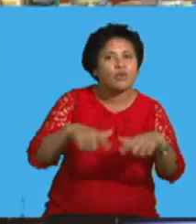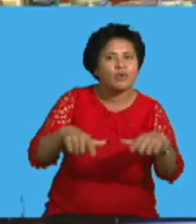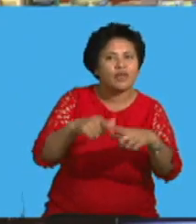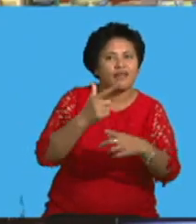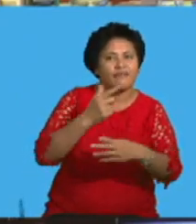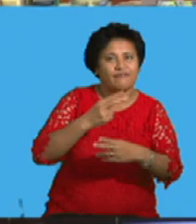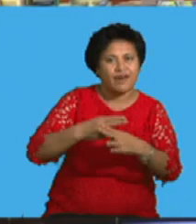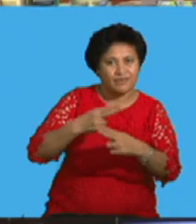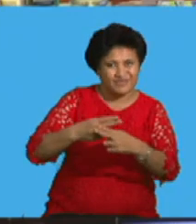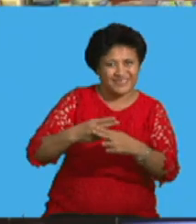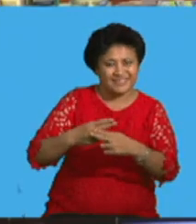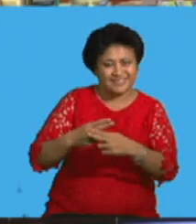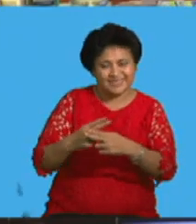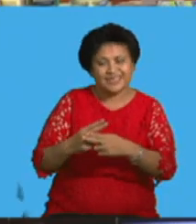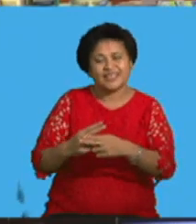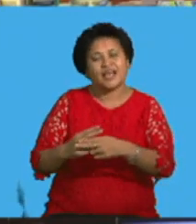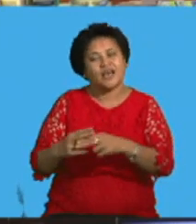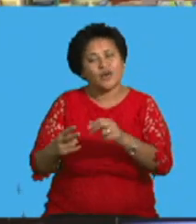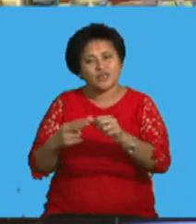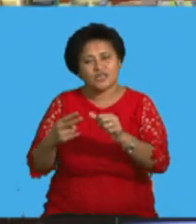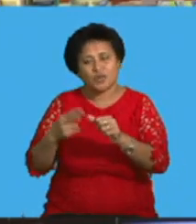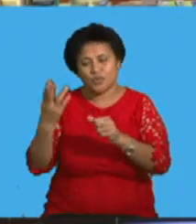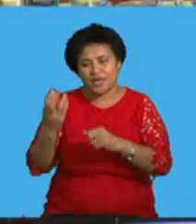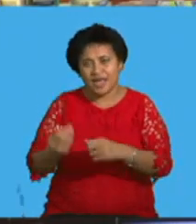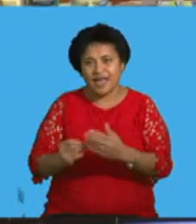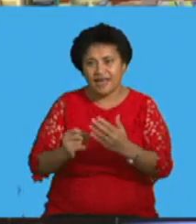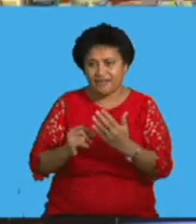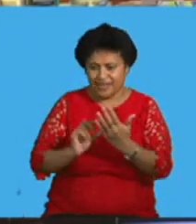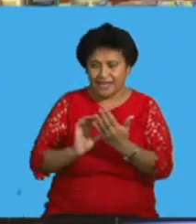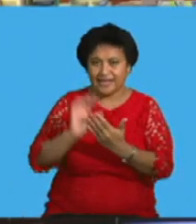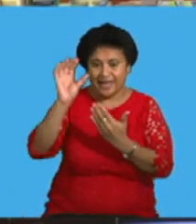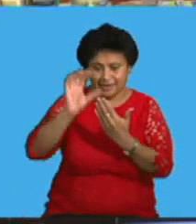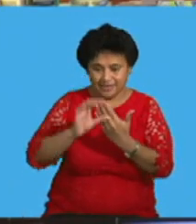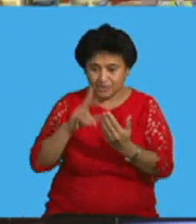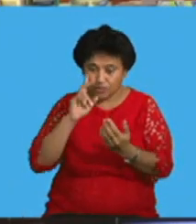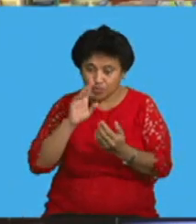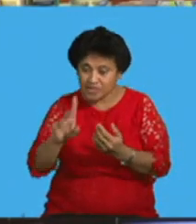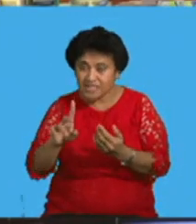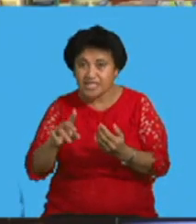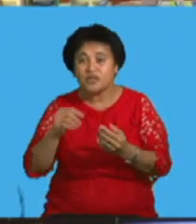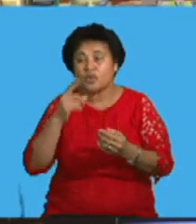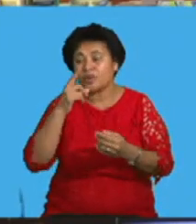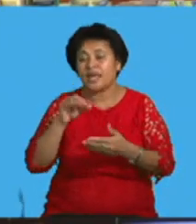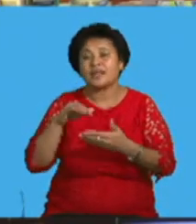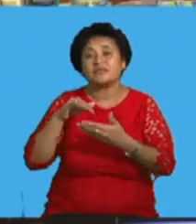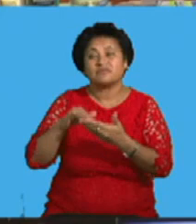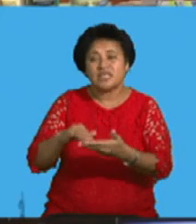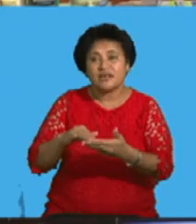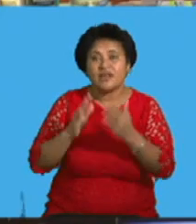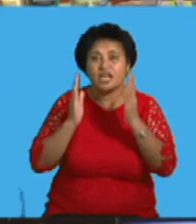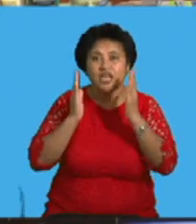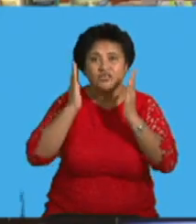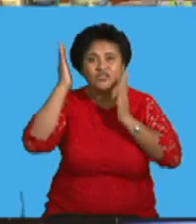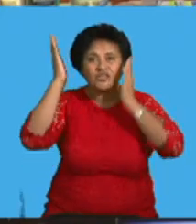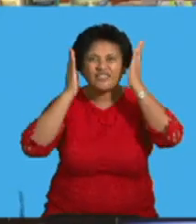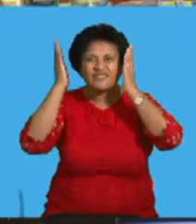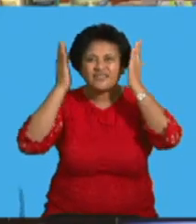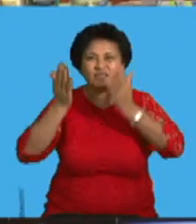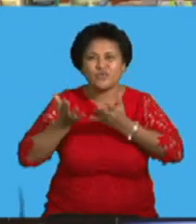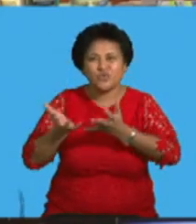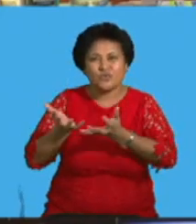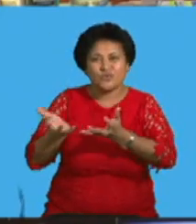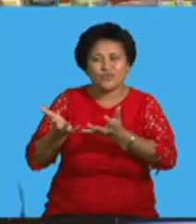presentation of a seasonal crop calendar was also drawn up to assist chefs plan their menus with